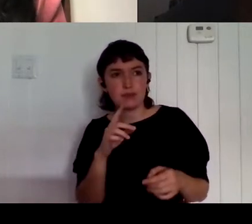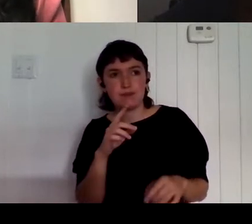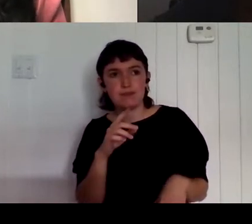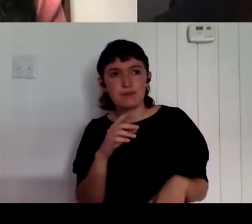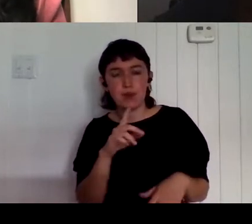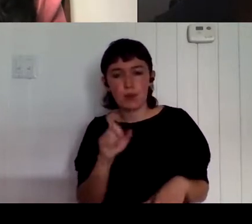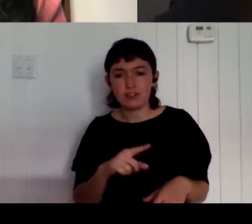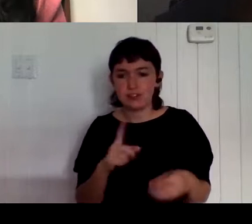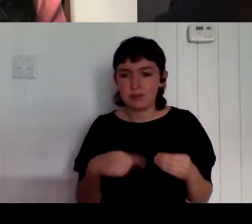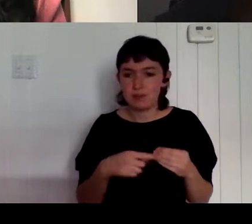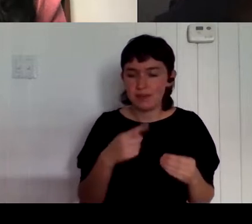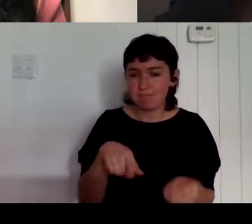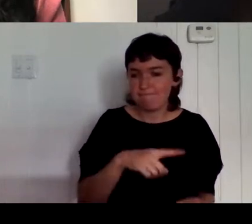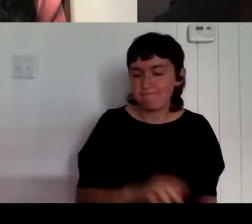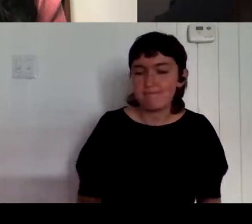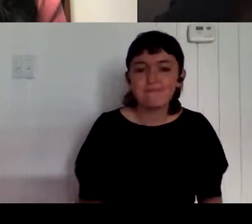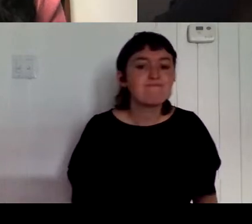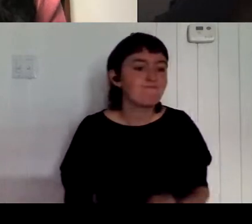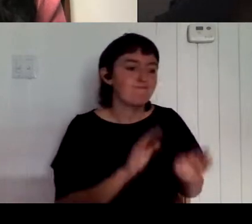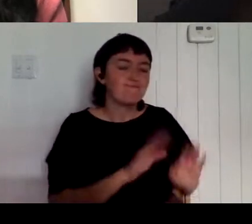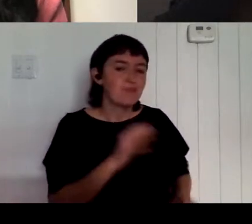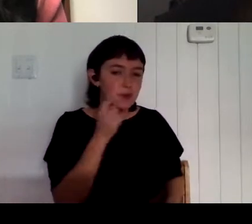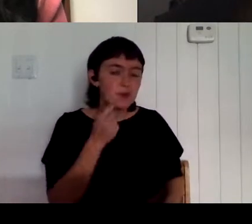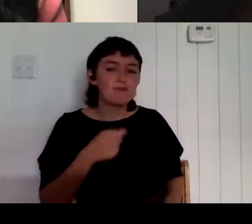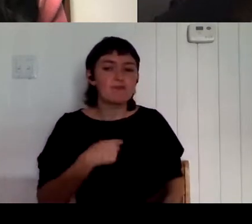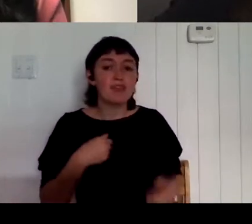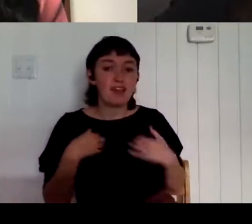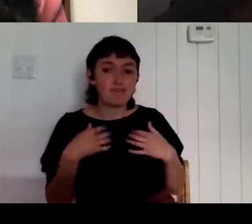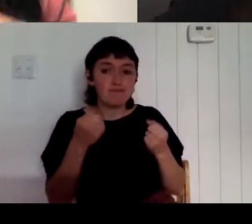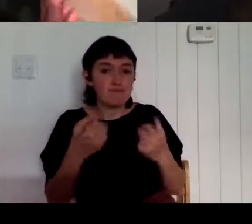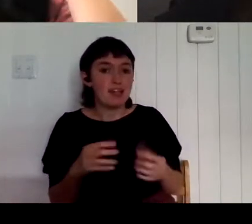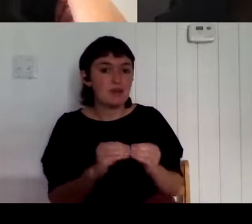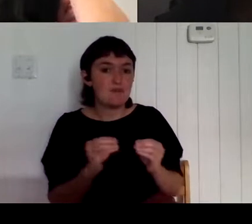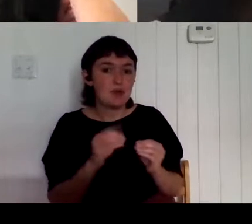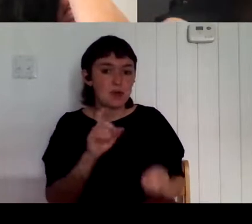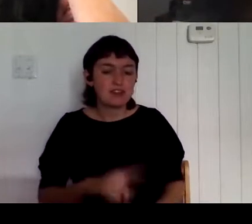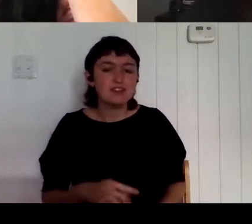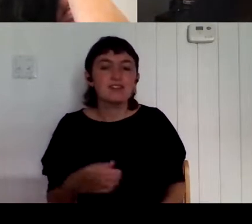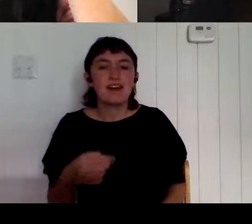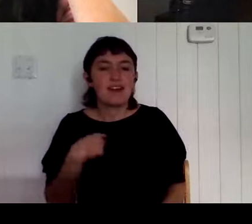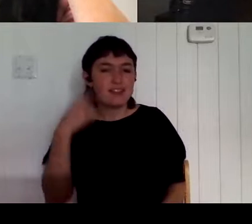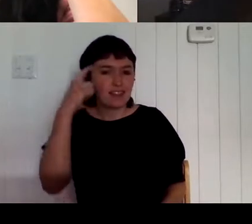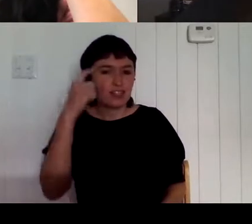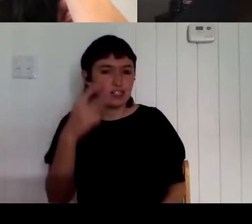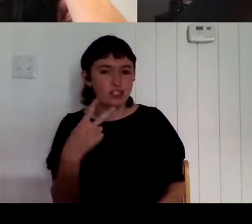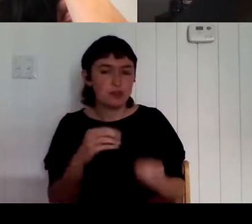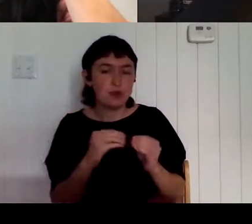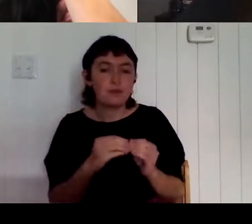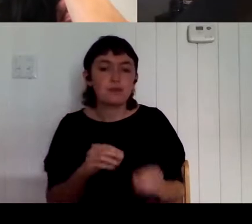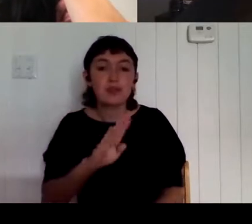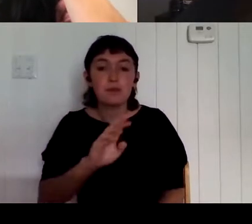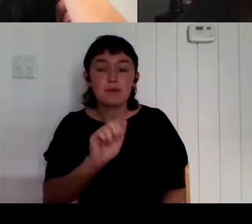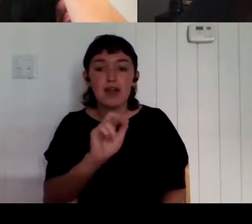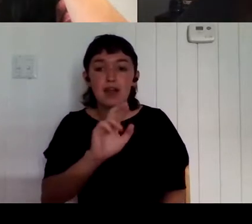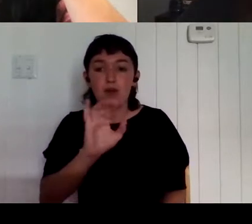okay, we've got two more questions. Well, we've got a lot more questions, but I think we're going to hit two and then wrap up. Okay. Barrows STEM Academy wants to know, do jellyfish